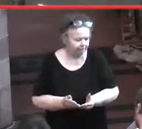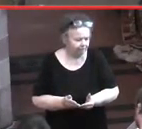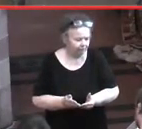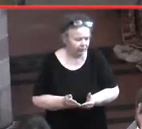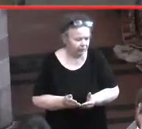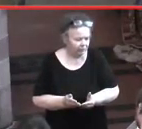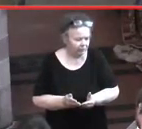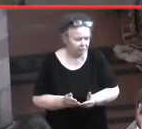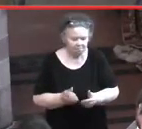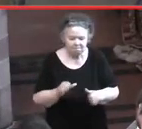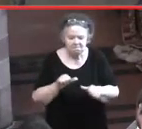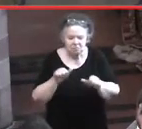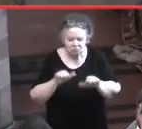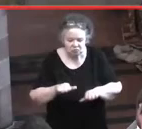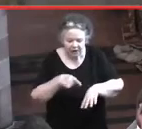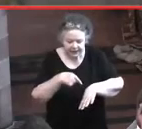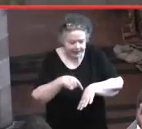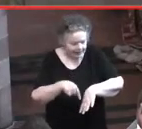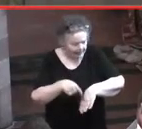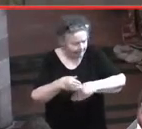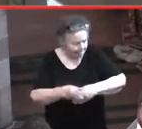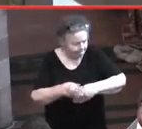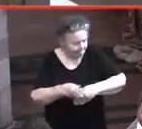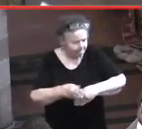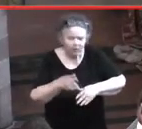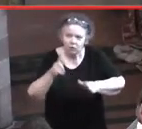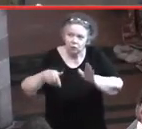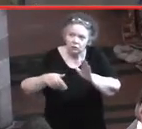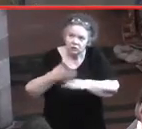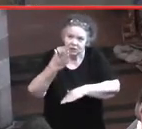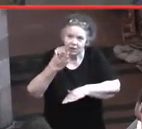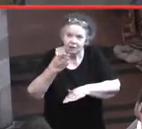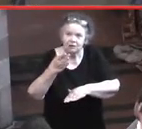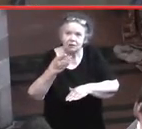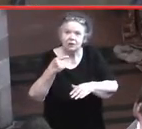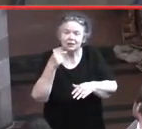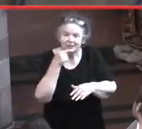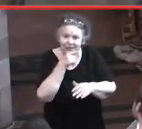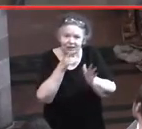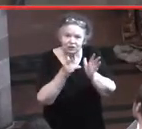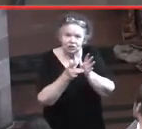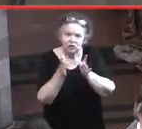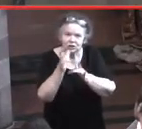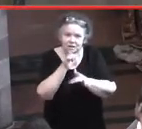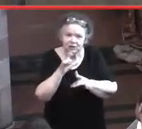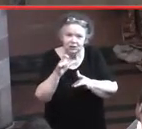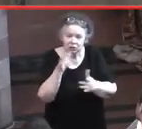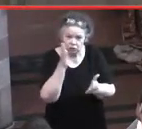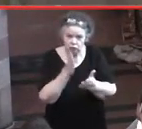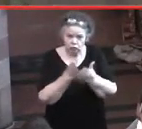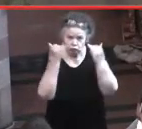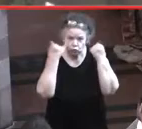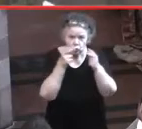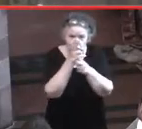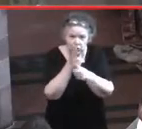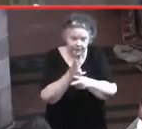In the fullness of time, you sent your Son Jesus Christ, the true shepherd of your